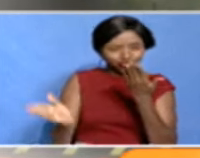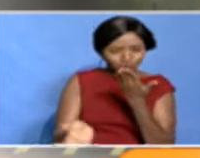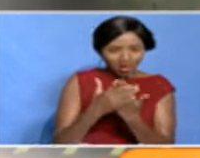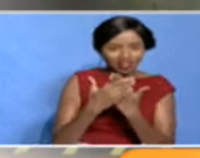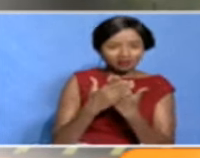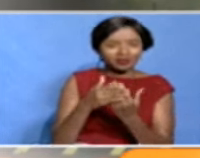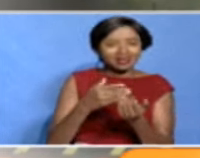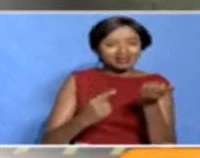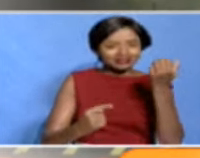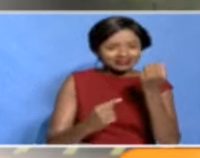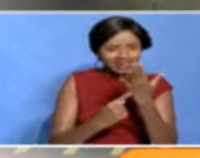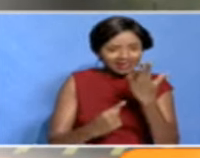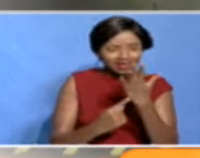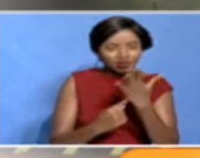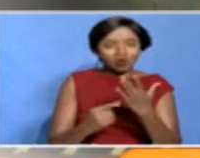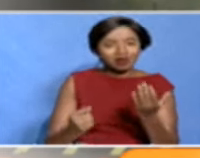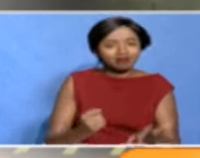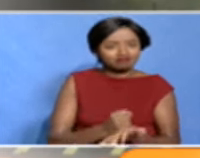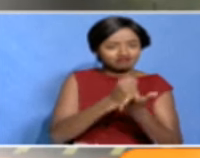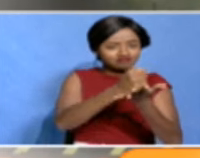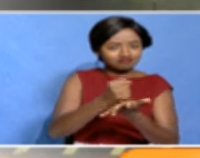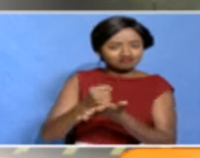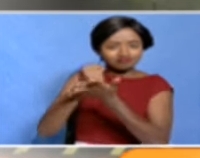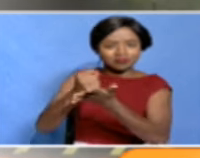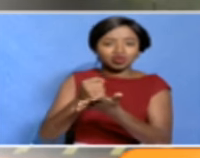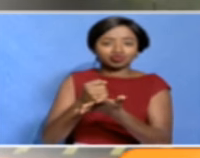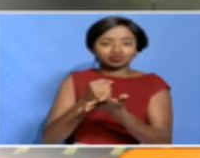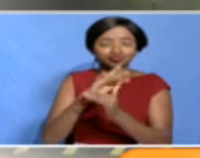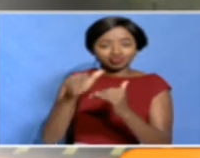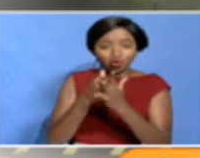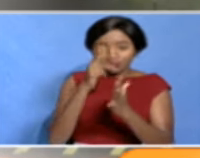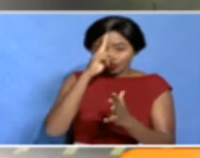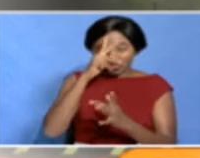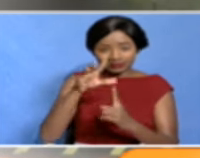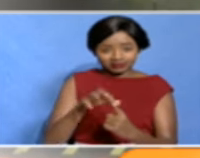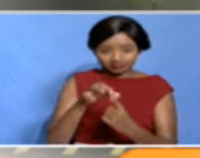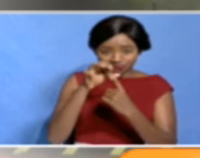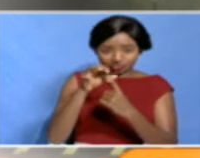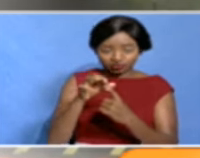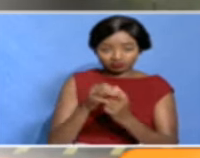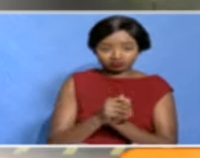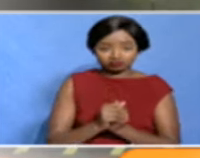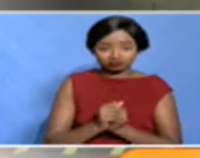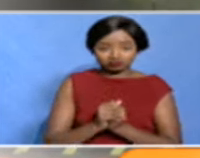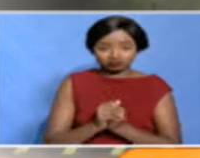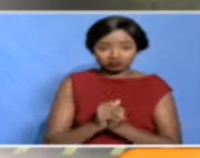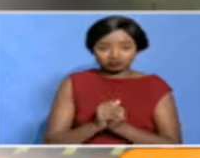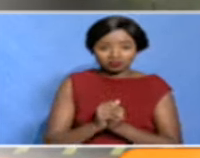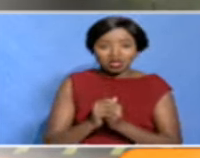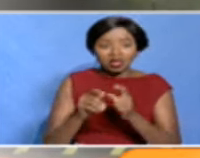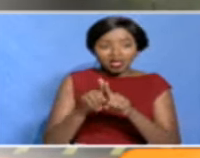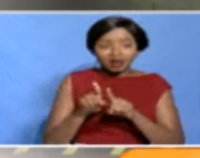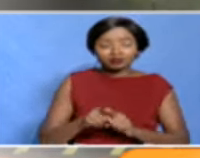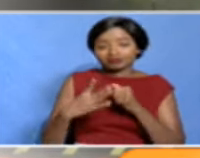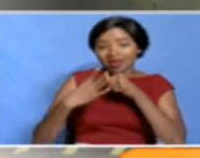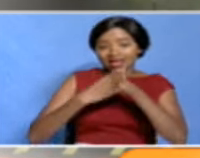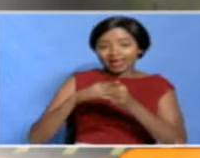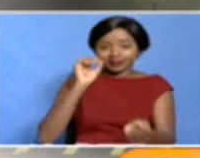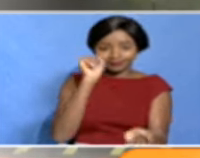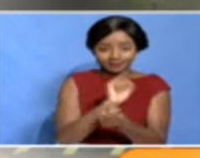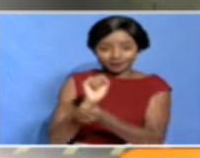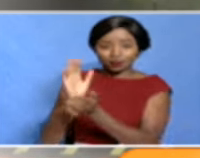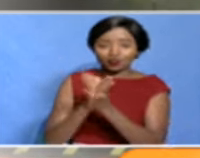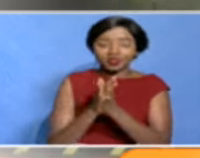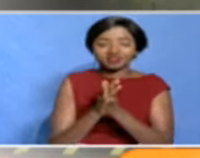provide technical assistance to detectives. Nine more people were arrested in connection with the attack in Isiolo,